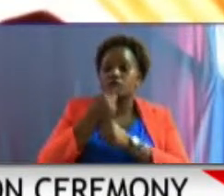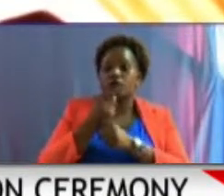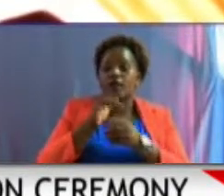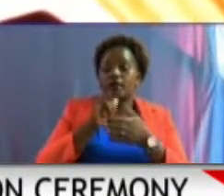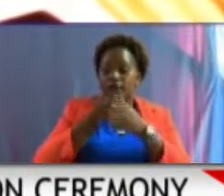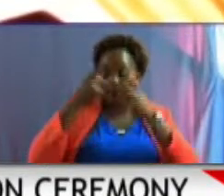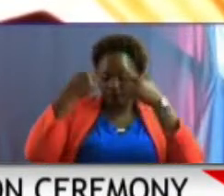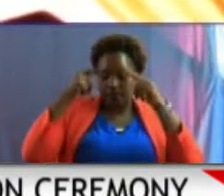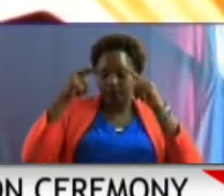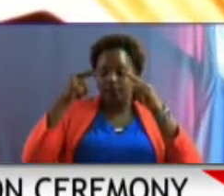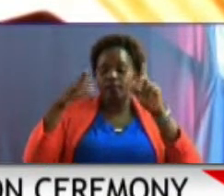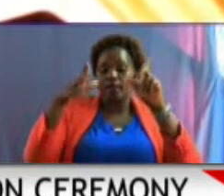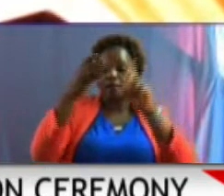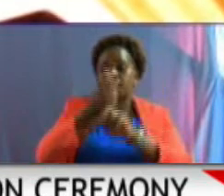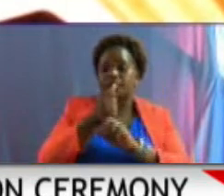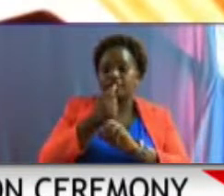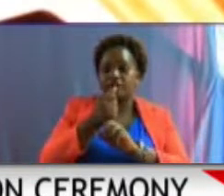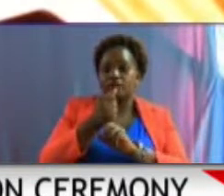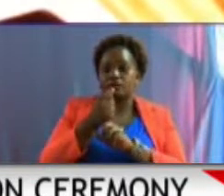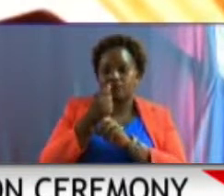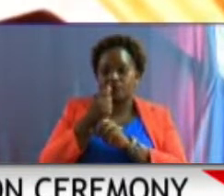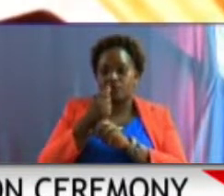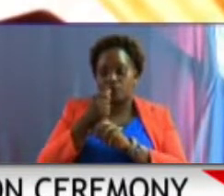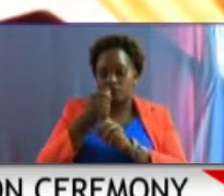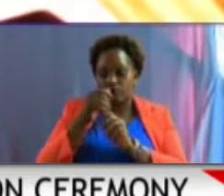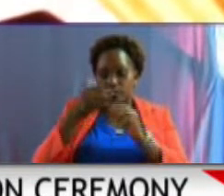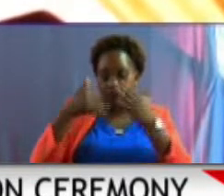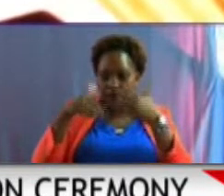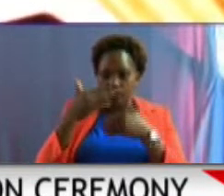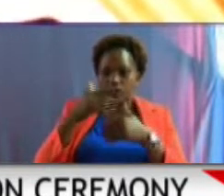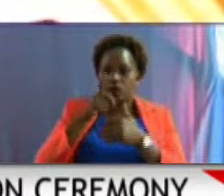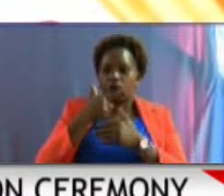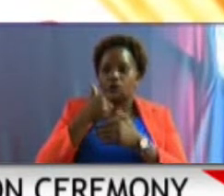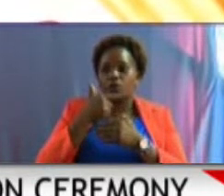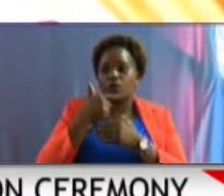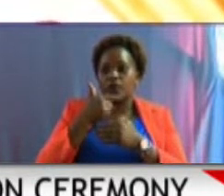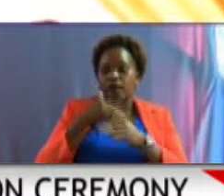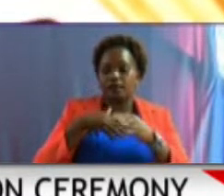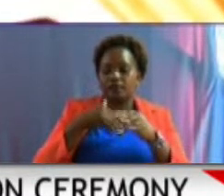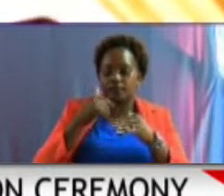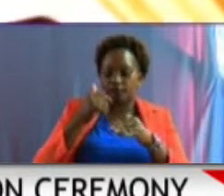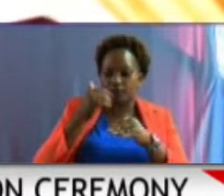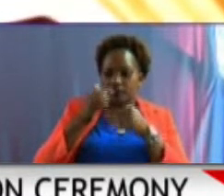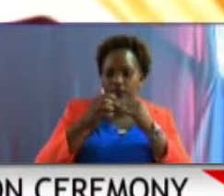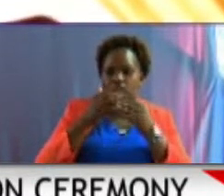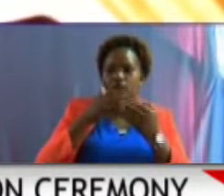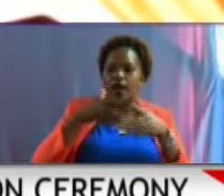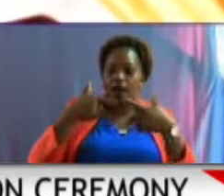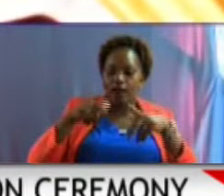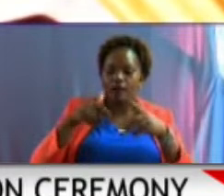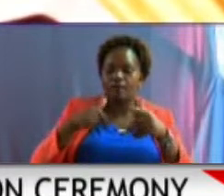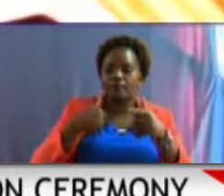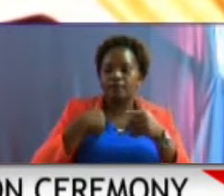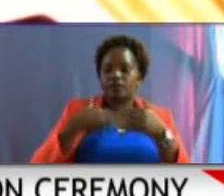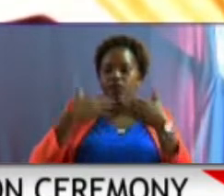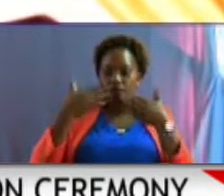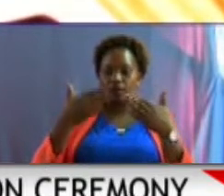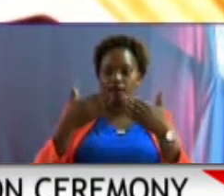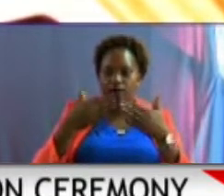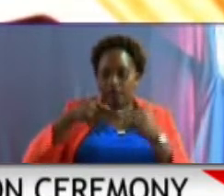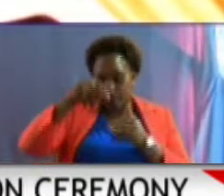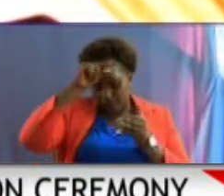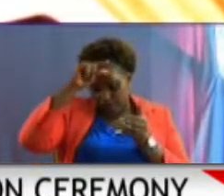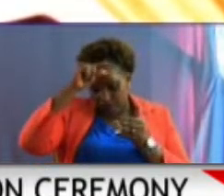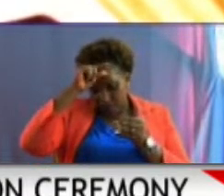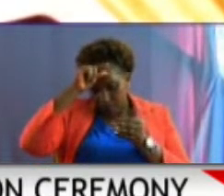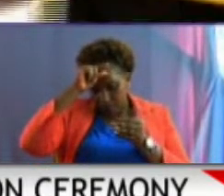success in achieving the goals of the university. Towards this end, allow me to sincerely thank the government